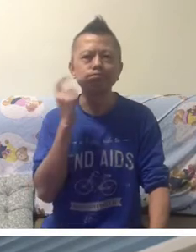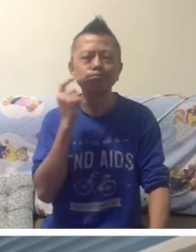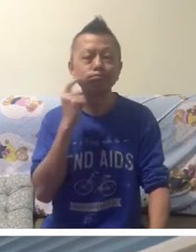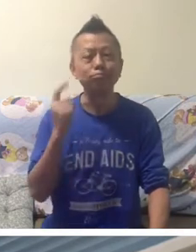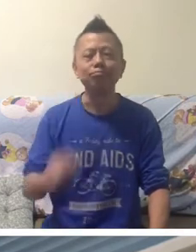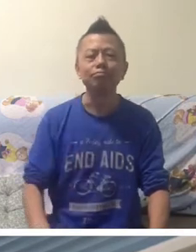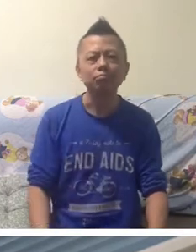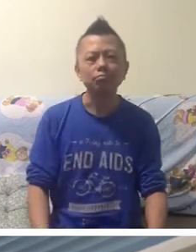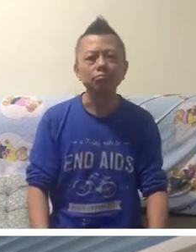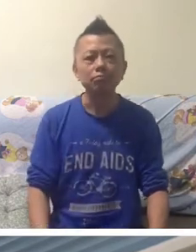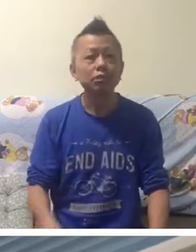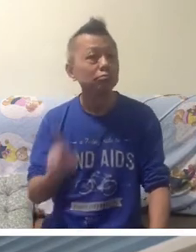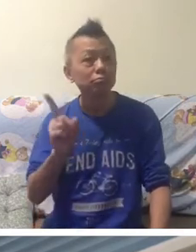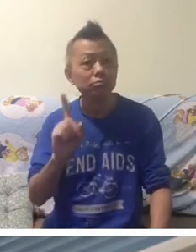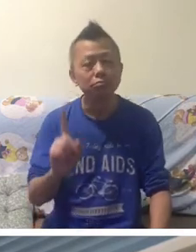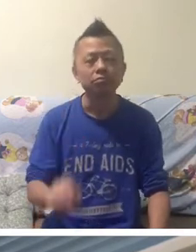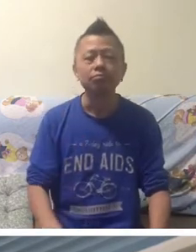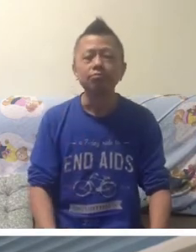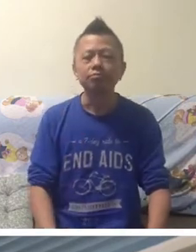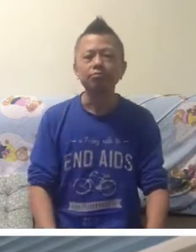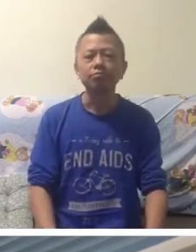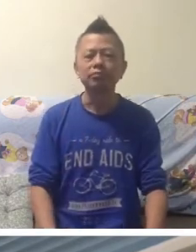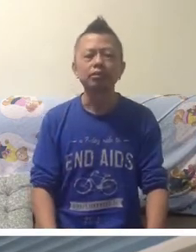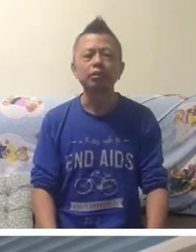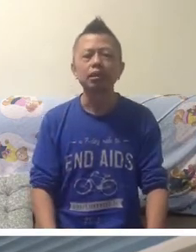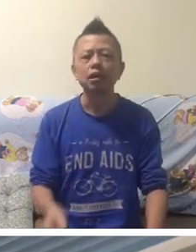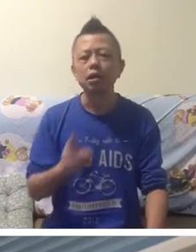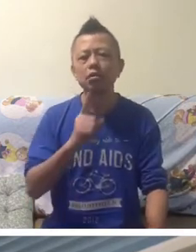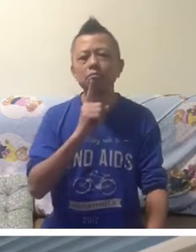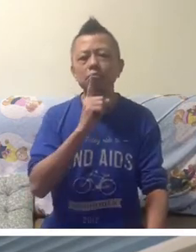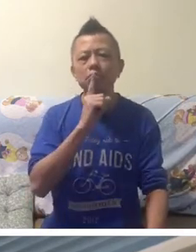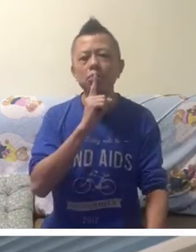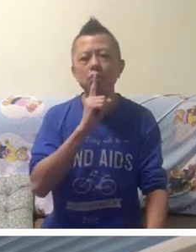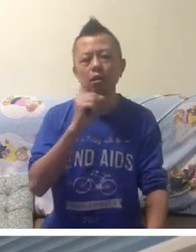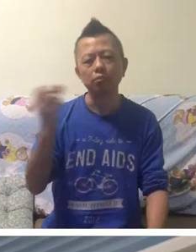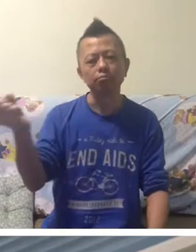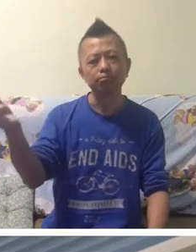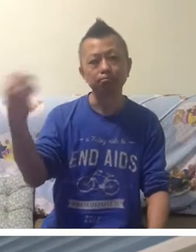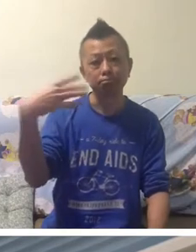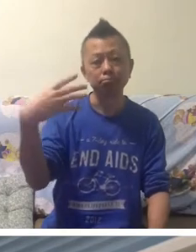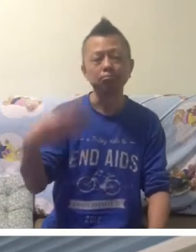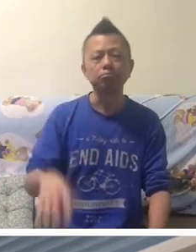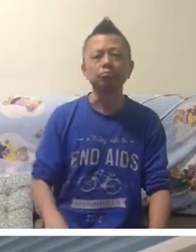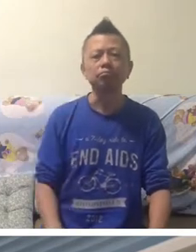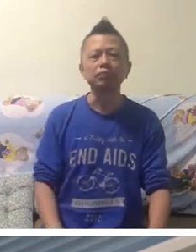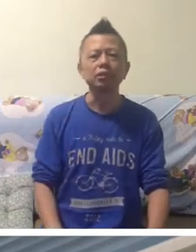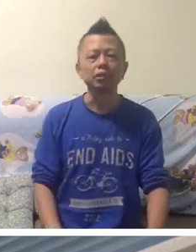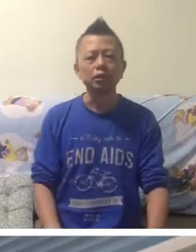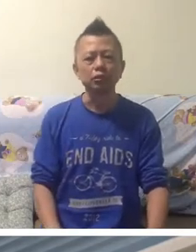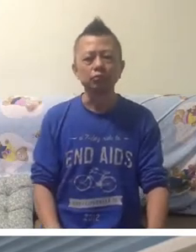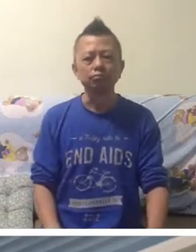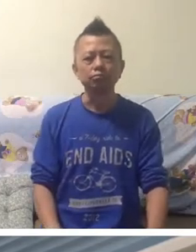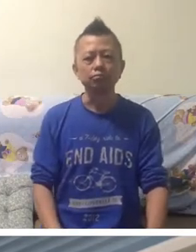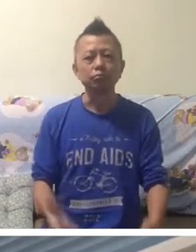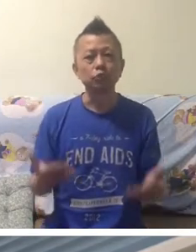When I said survive, I means because my mother decided to not